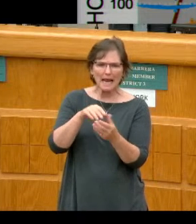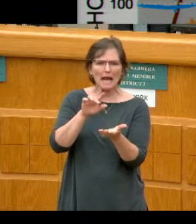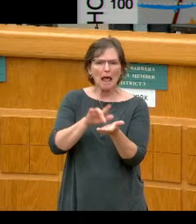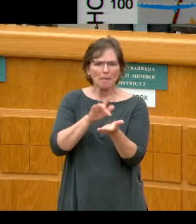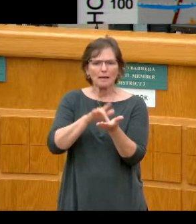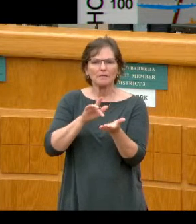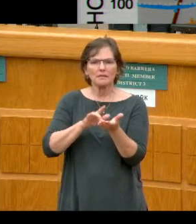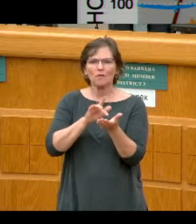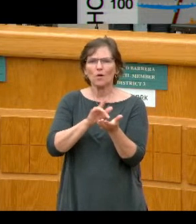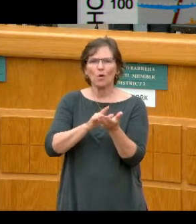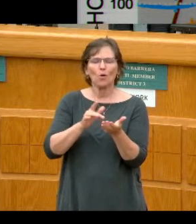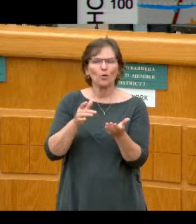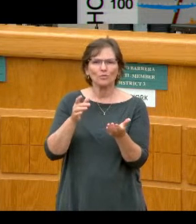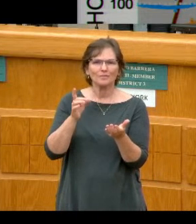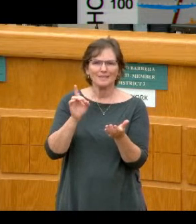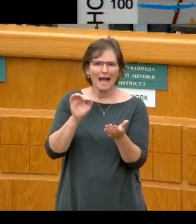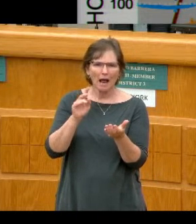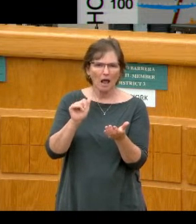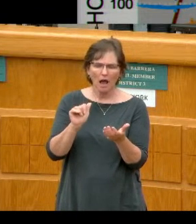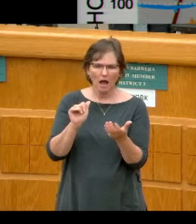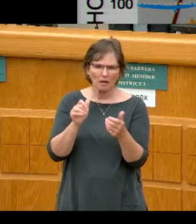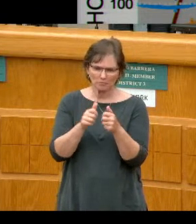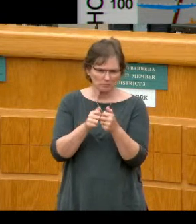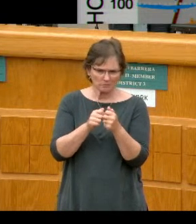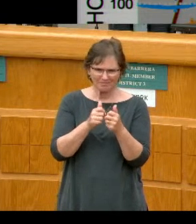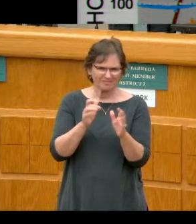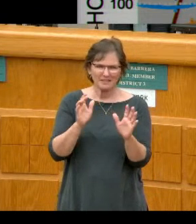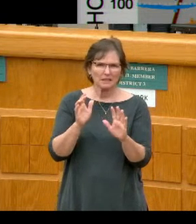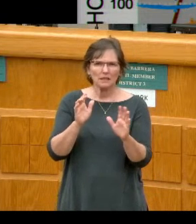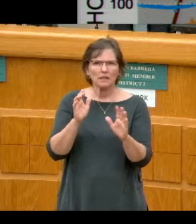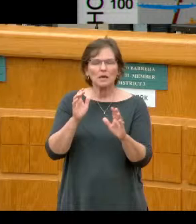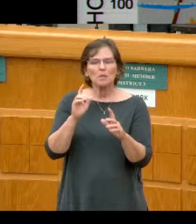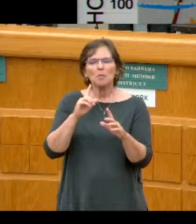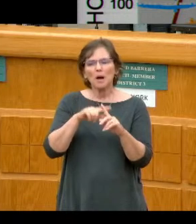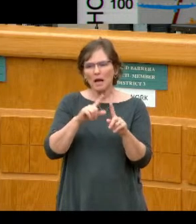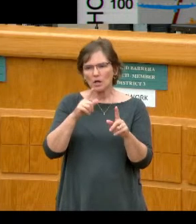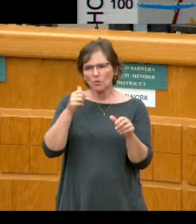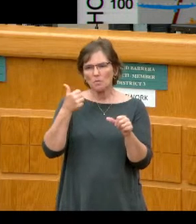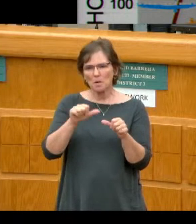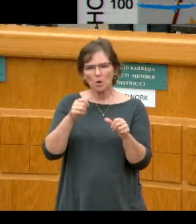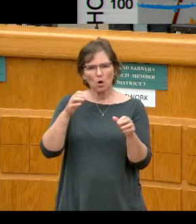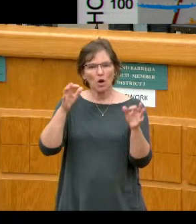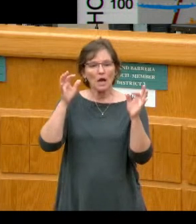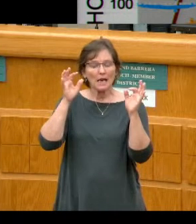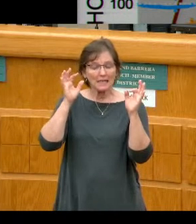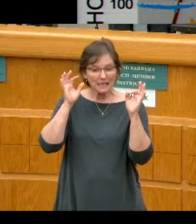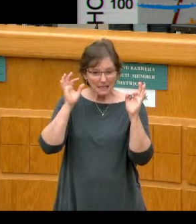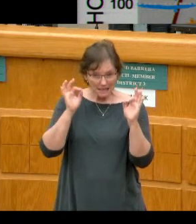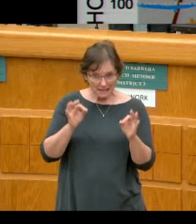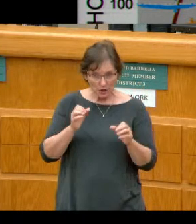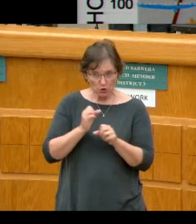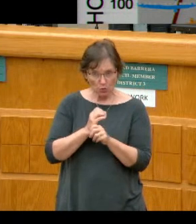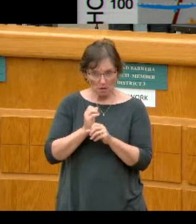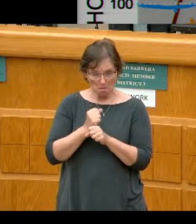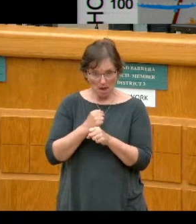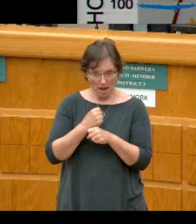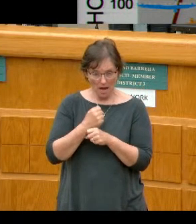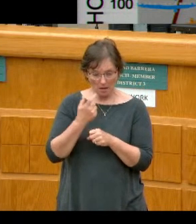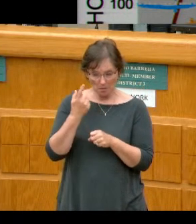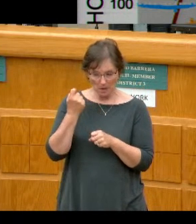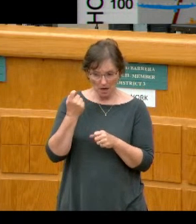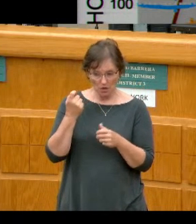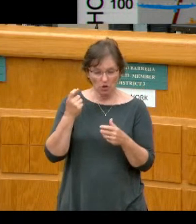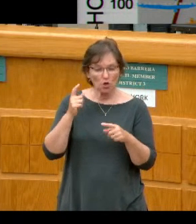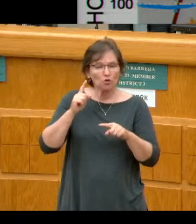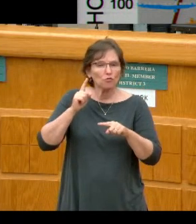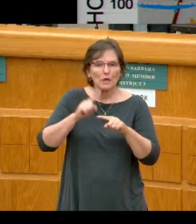moment. Movie theaters have been fairly level. And again, I apologize for whatever happened to the figures here. We'll try to make sure it doesn't happen